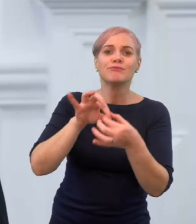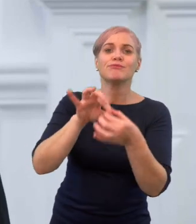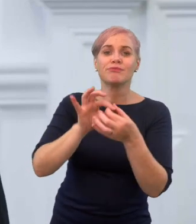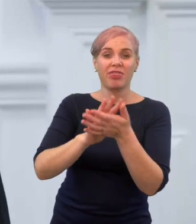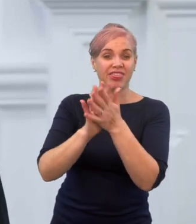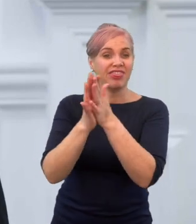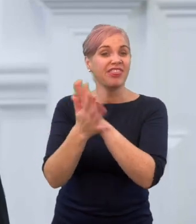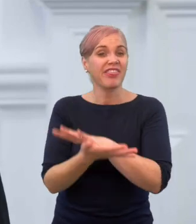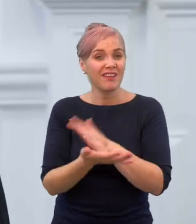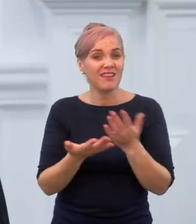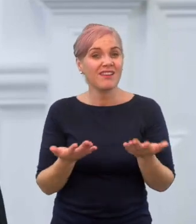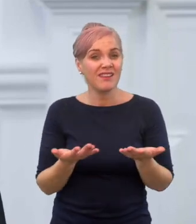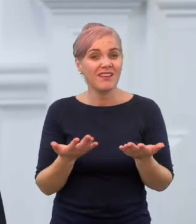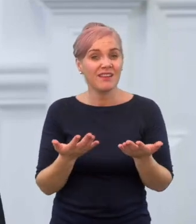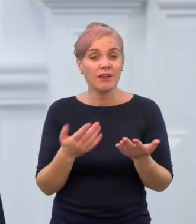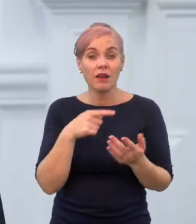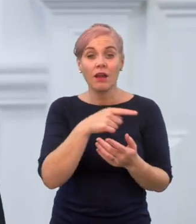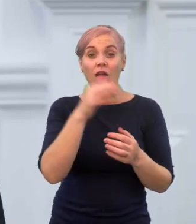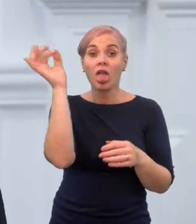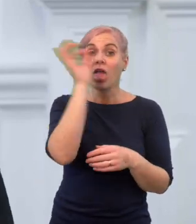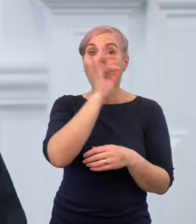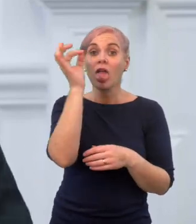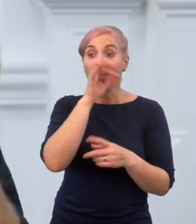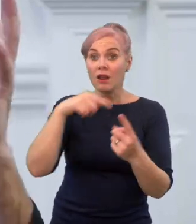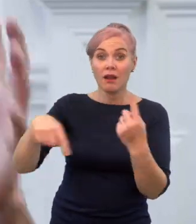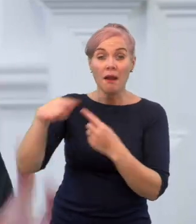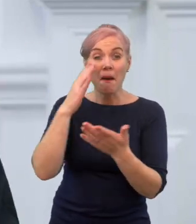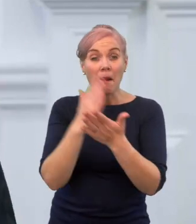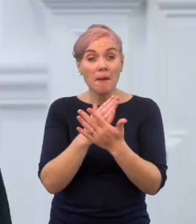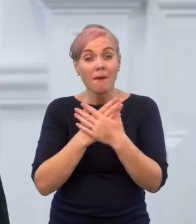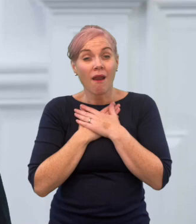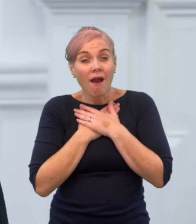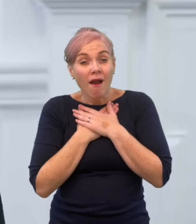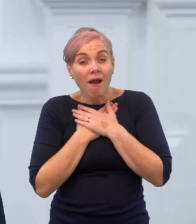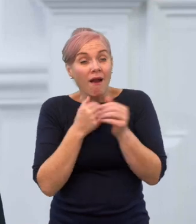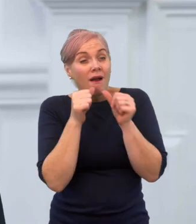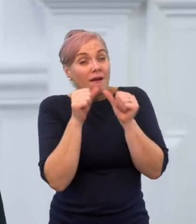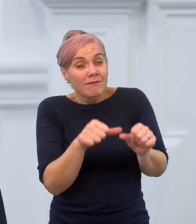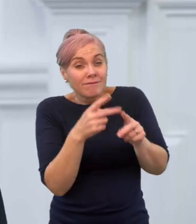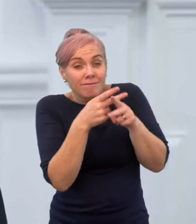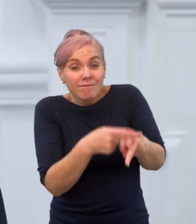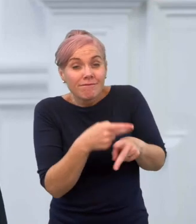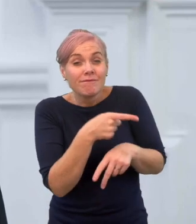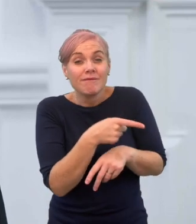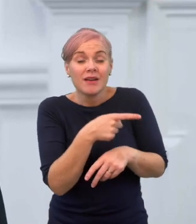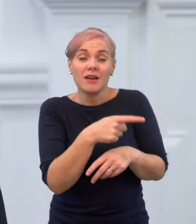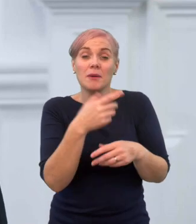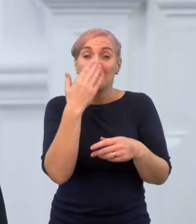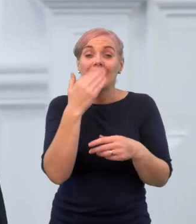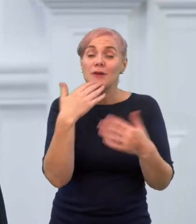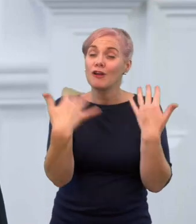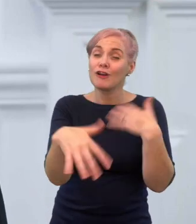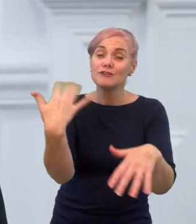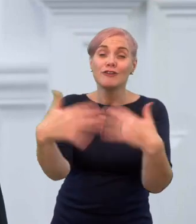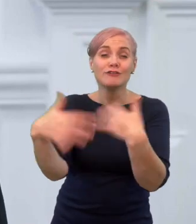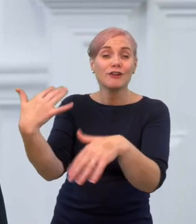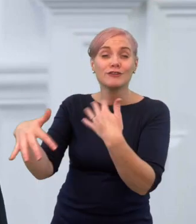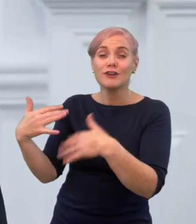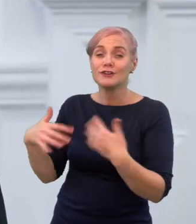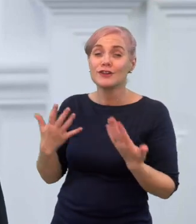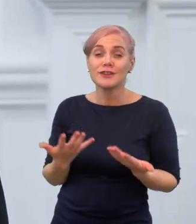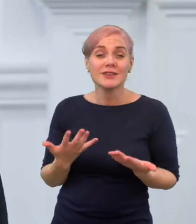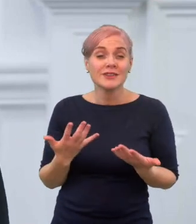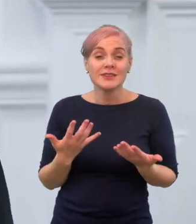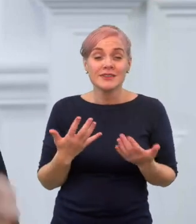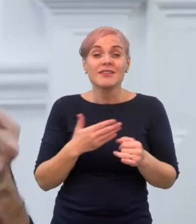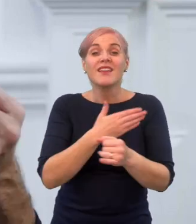his interaction with his family, and he's completely oblivious to people that actually love and care for him. And he hurts so many people in the process. And